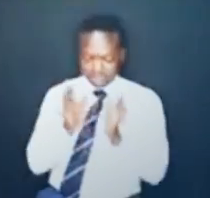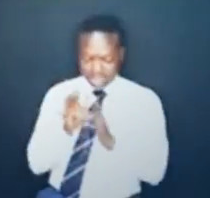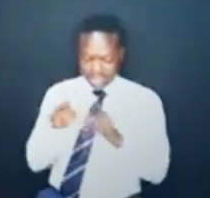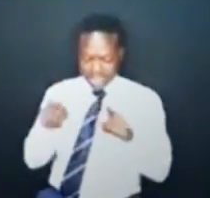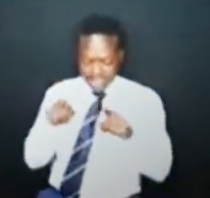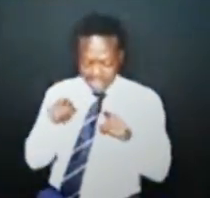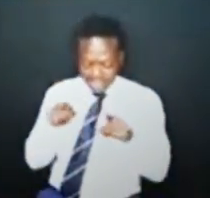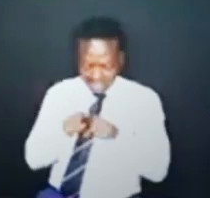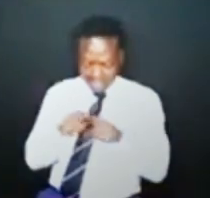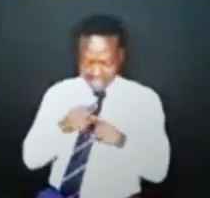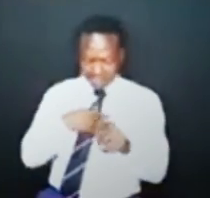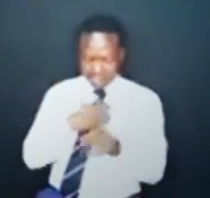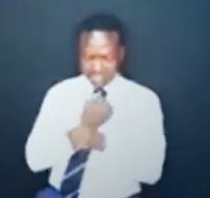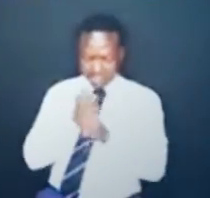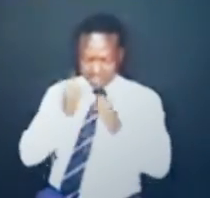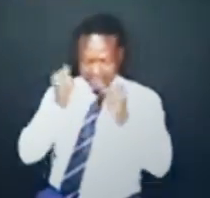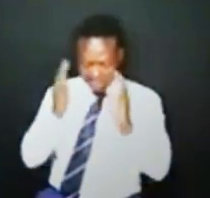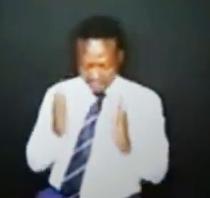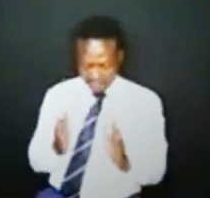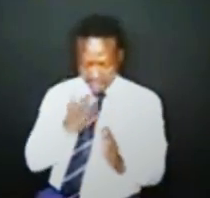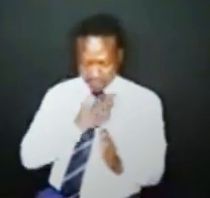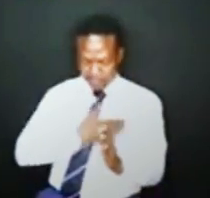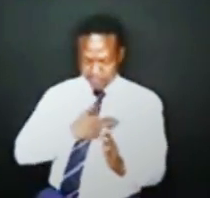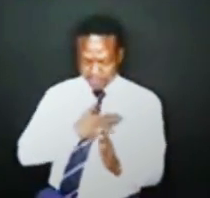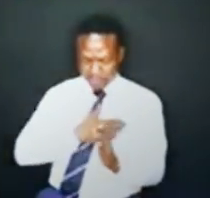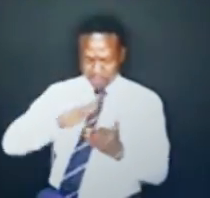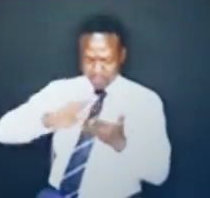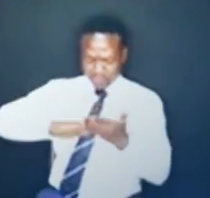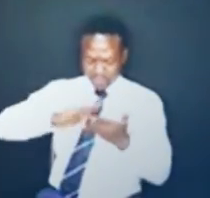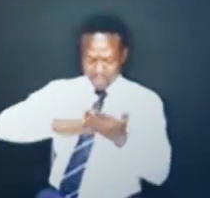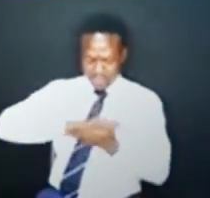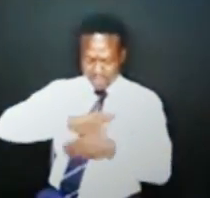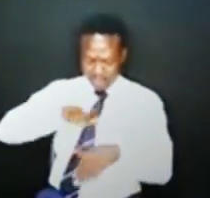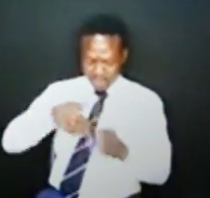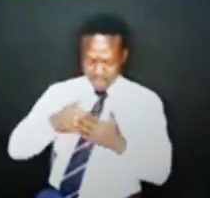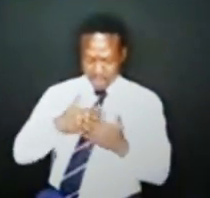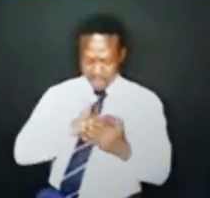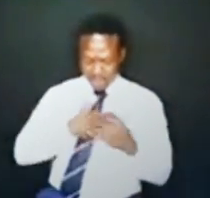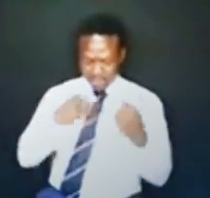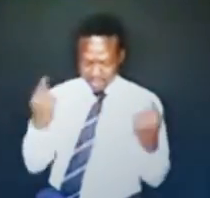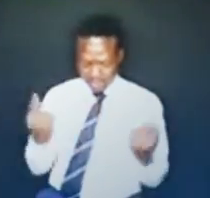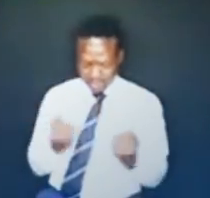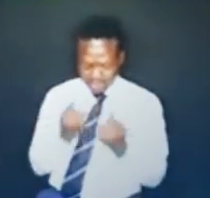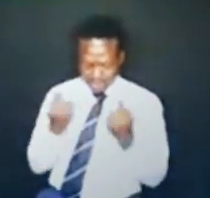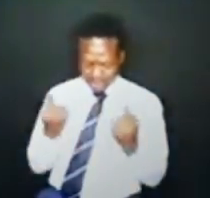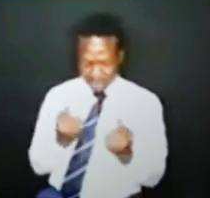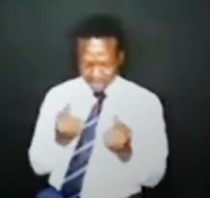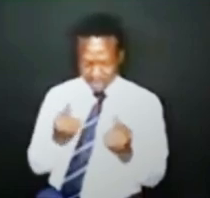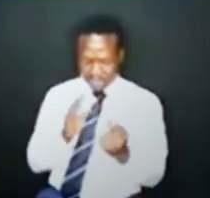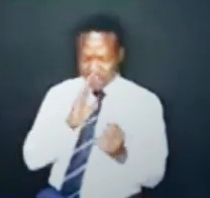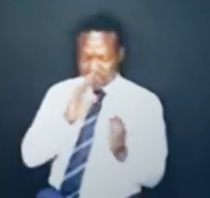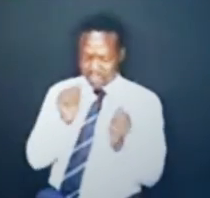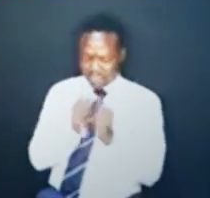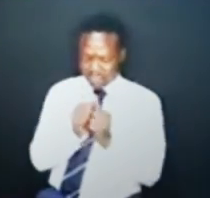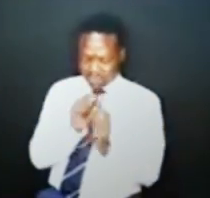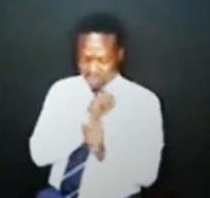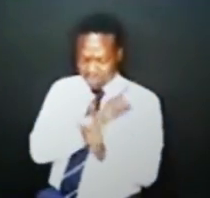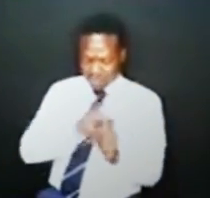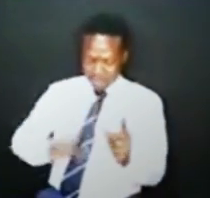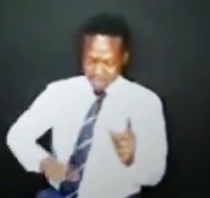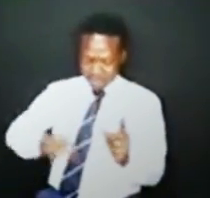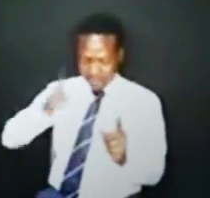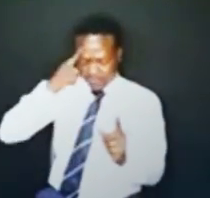my Savior. Forgive me of all my sins and be my Lord